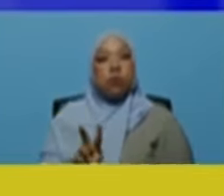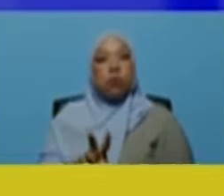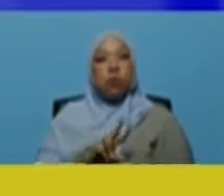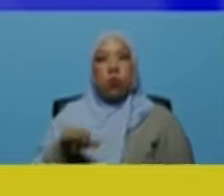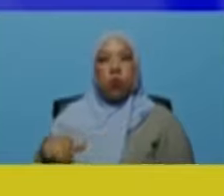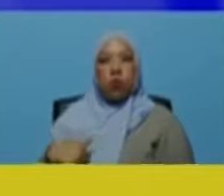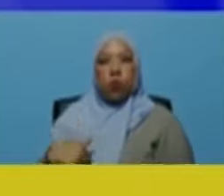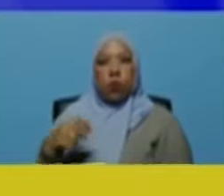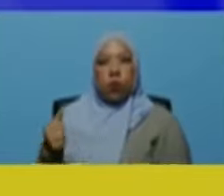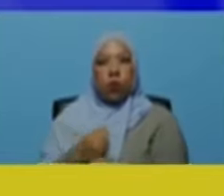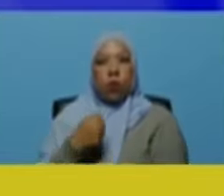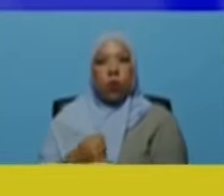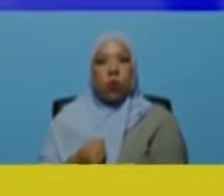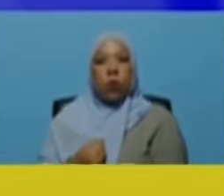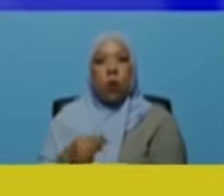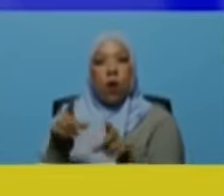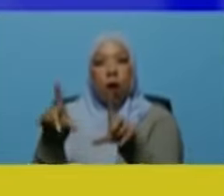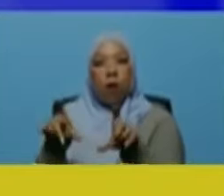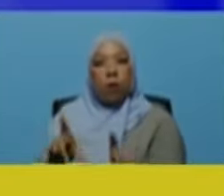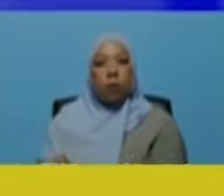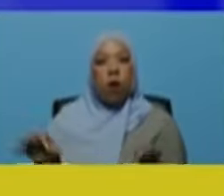already.